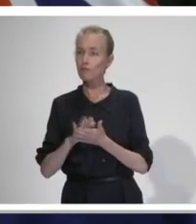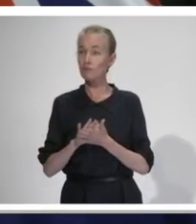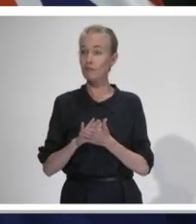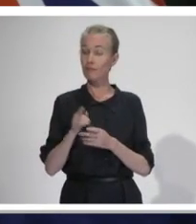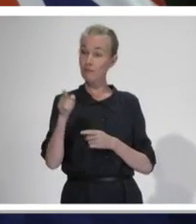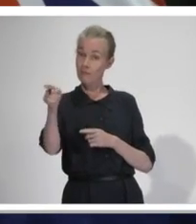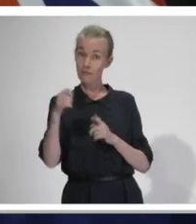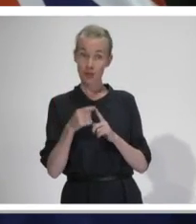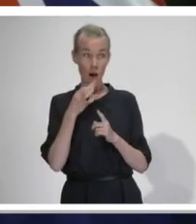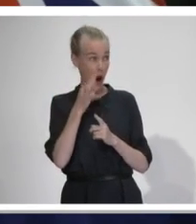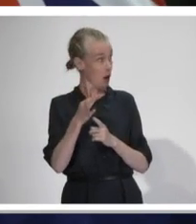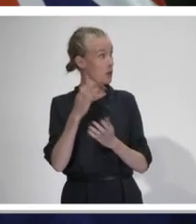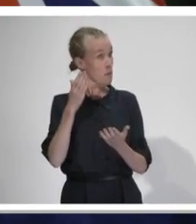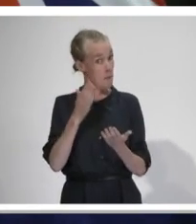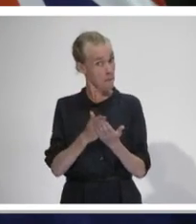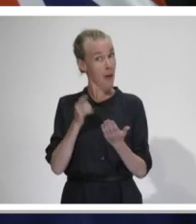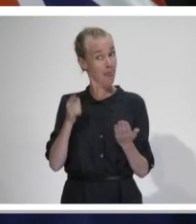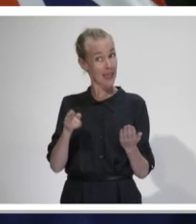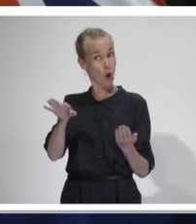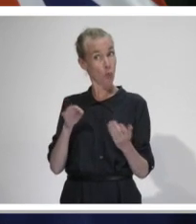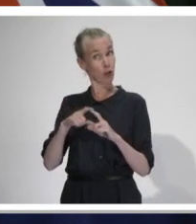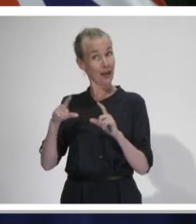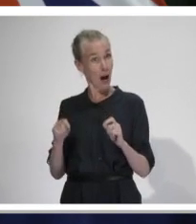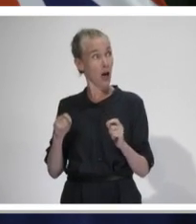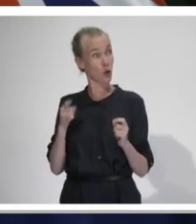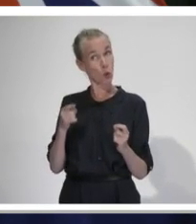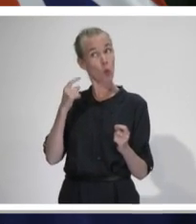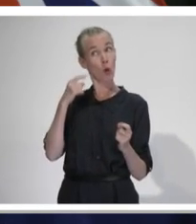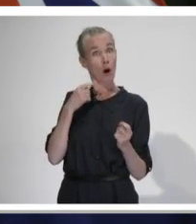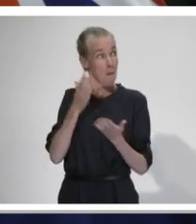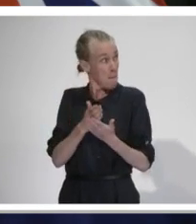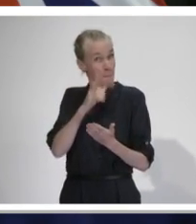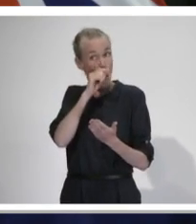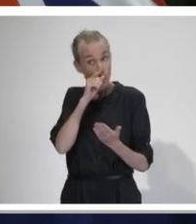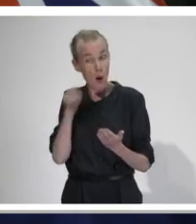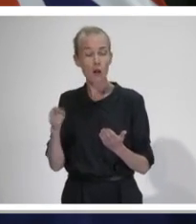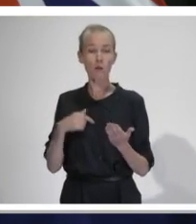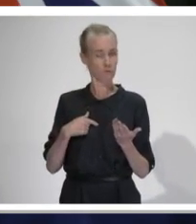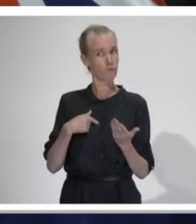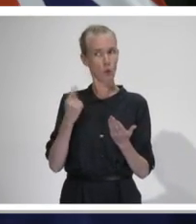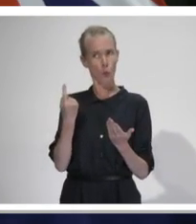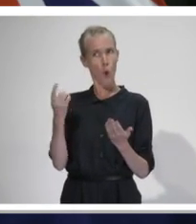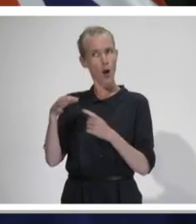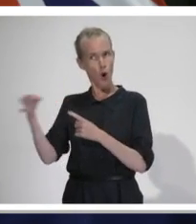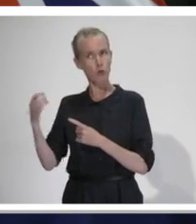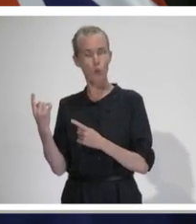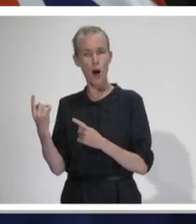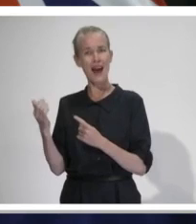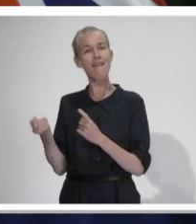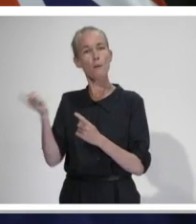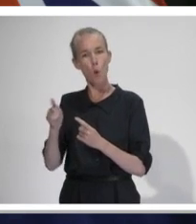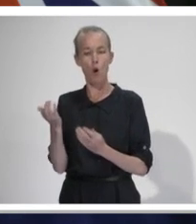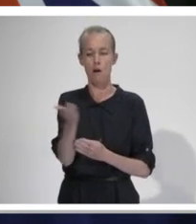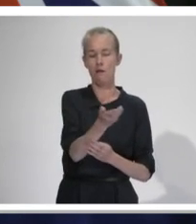aware of it? It's one of the many options that have been put in front of the government, and it's one that we're aware of, and it's one that the Ministry of Health, I know,